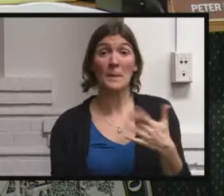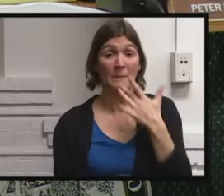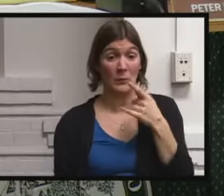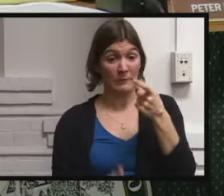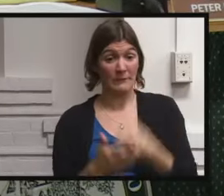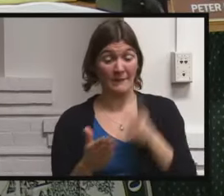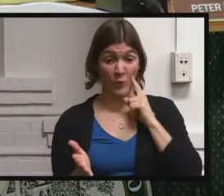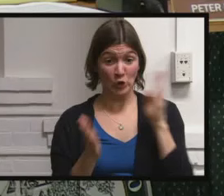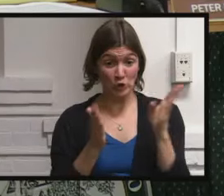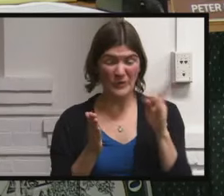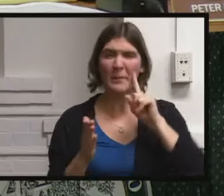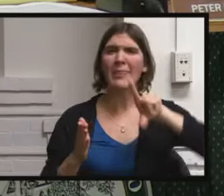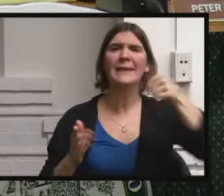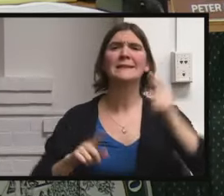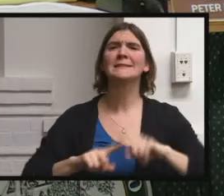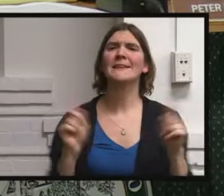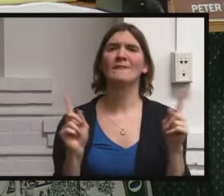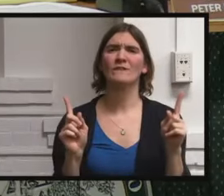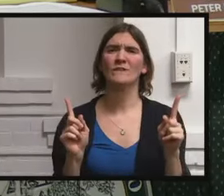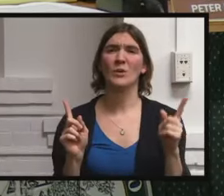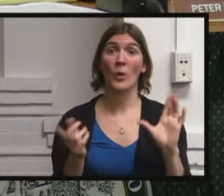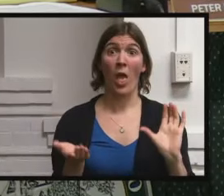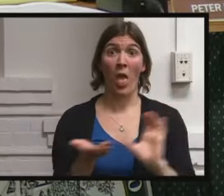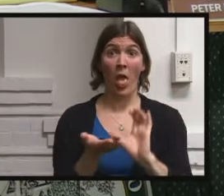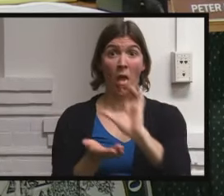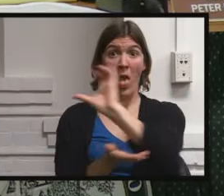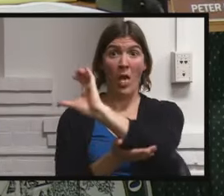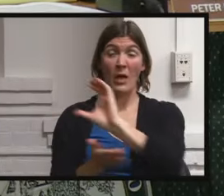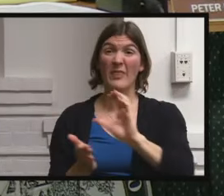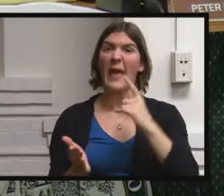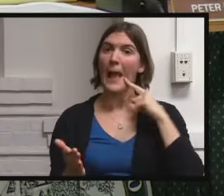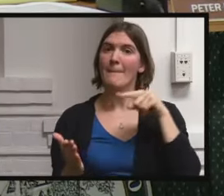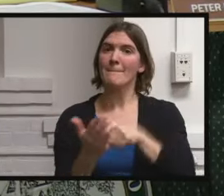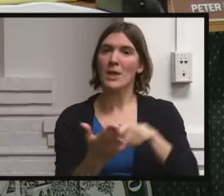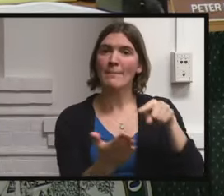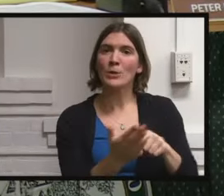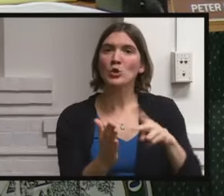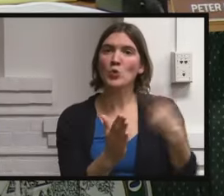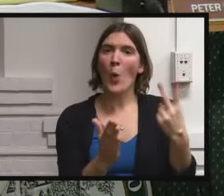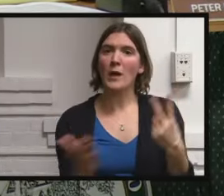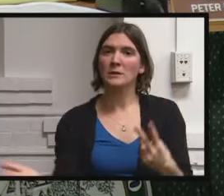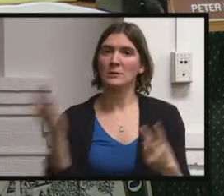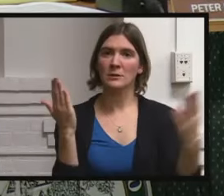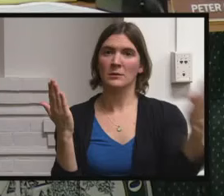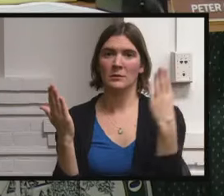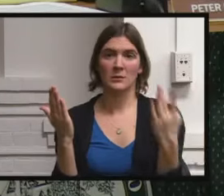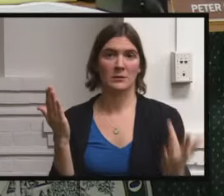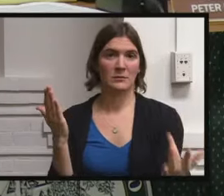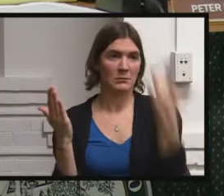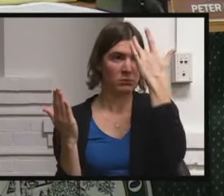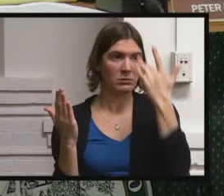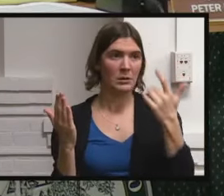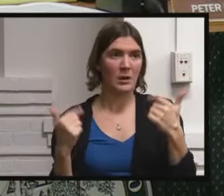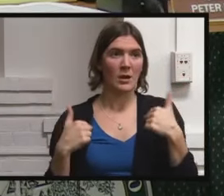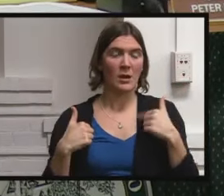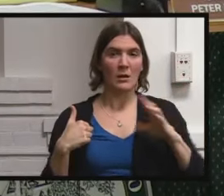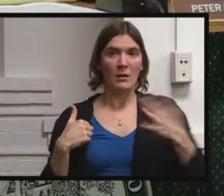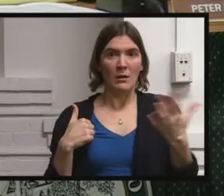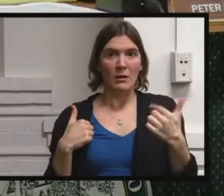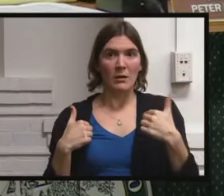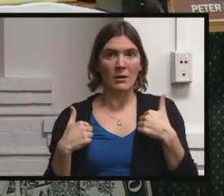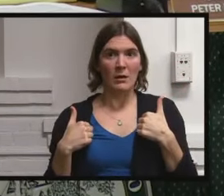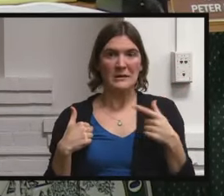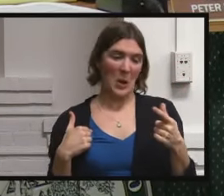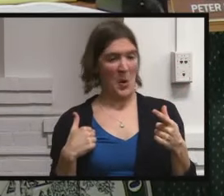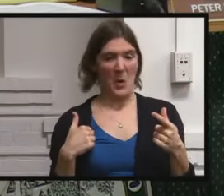approach or some other approach. But we shouldn't be double-billed. And you took issue with us last year when we characterized it as being